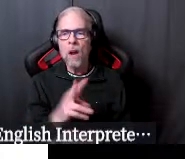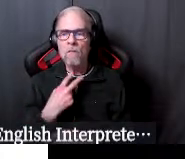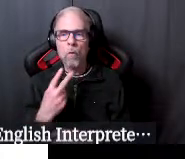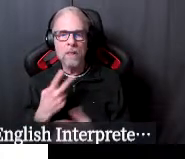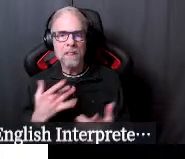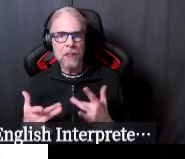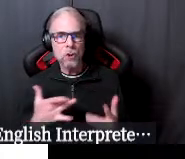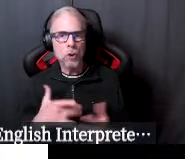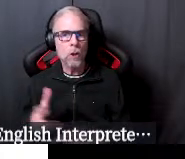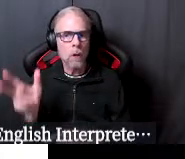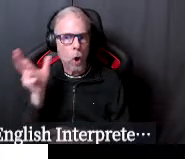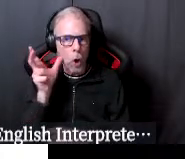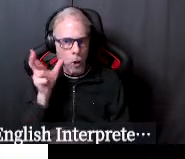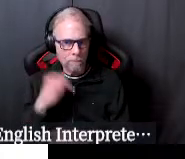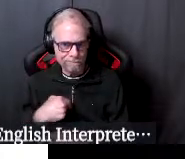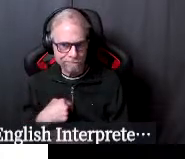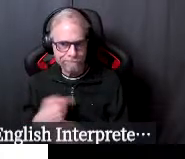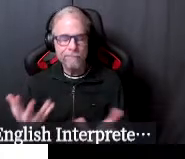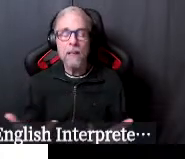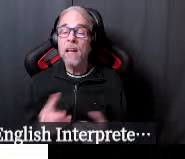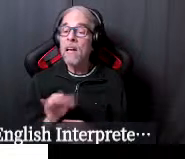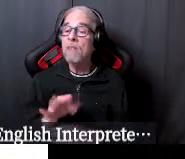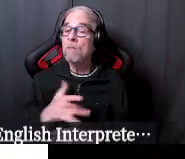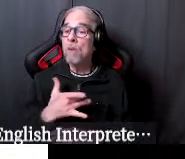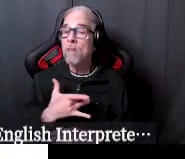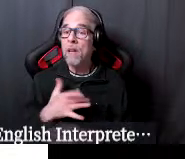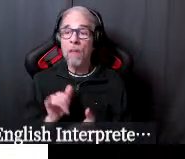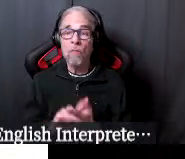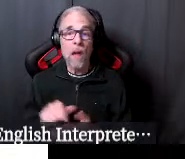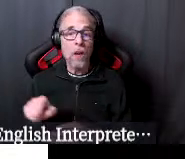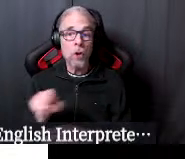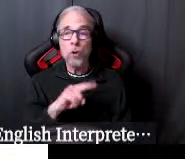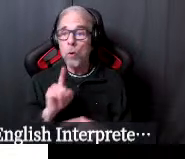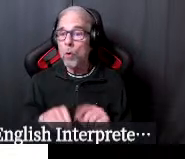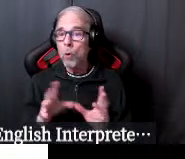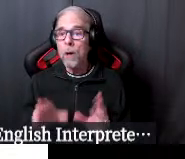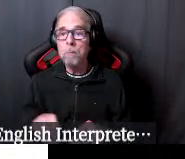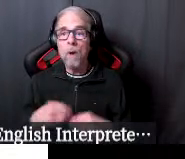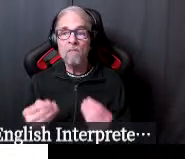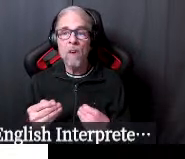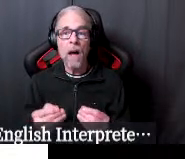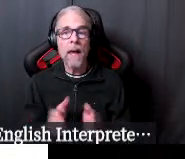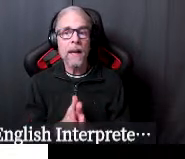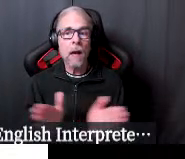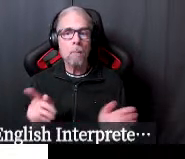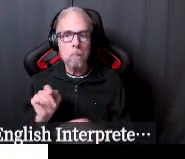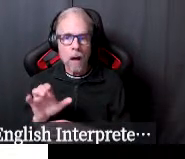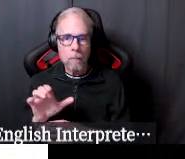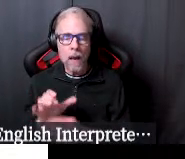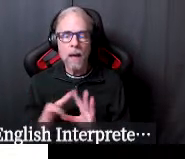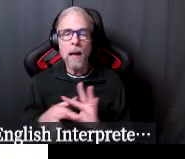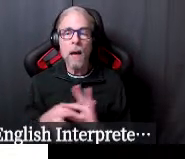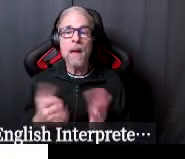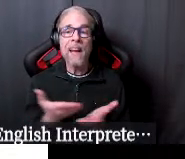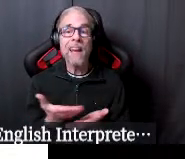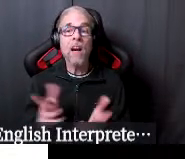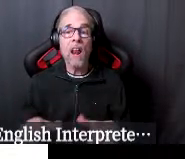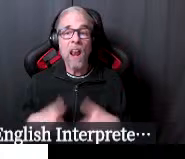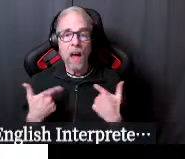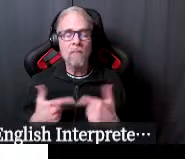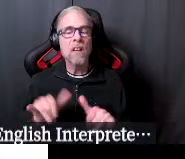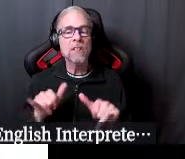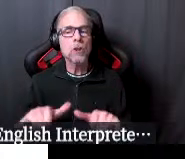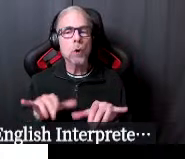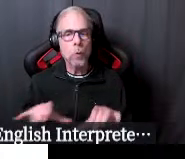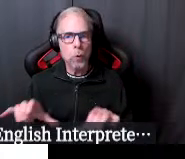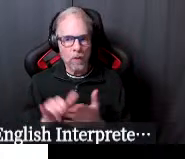And if you feel like you weren't able to provide a public comment here live, you can still do so